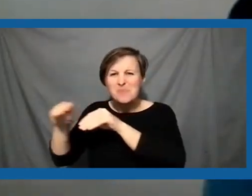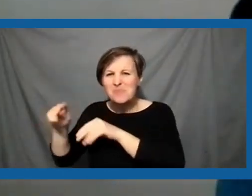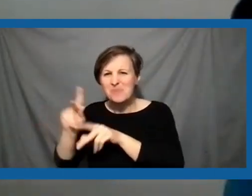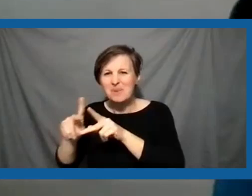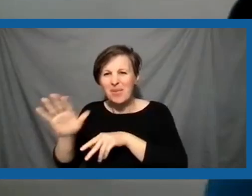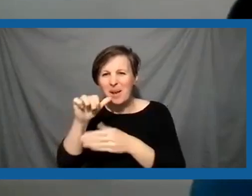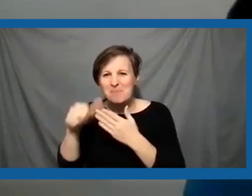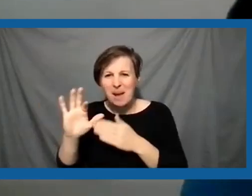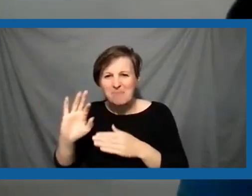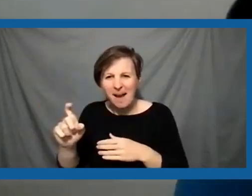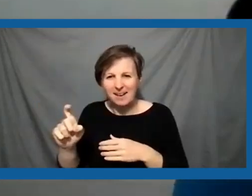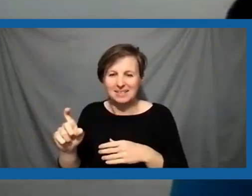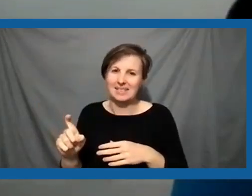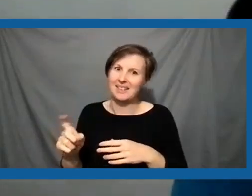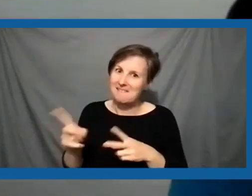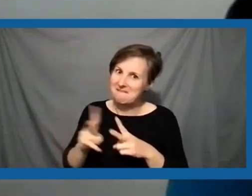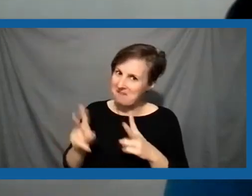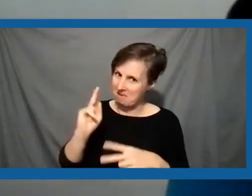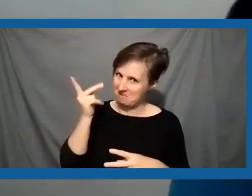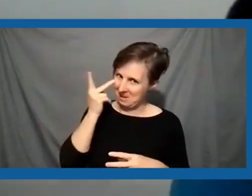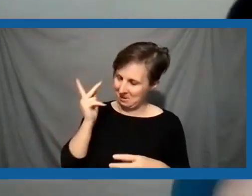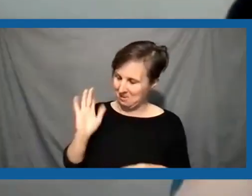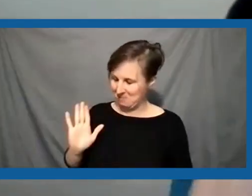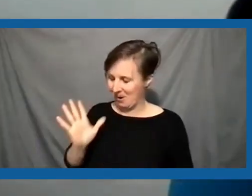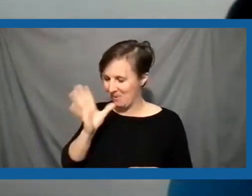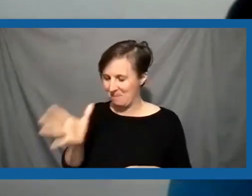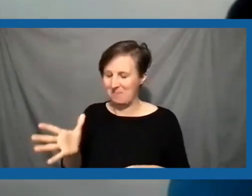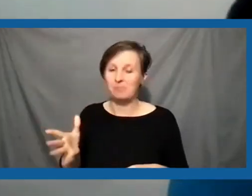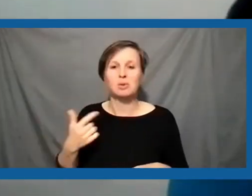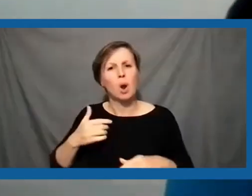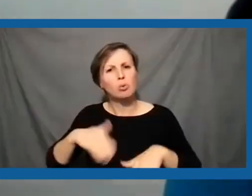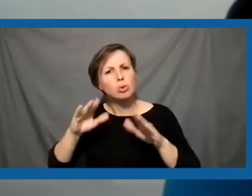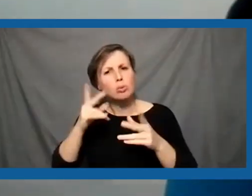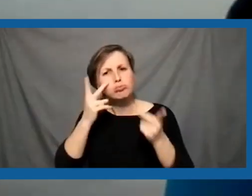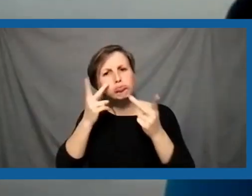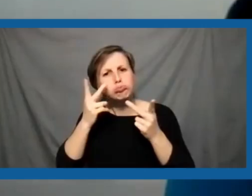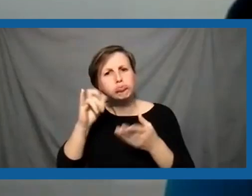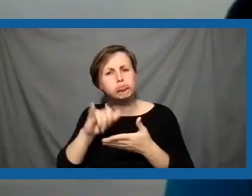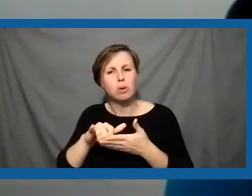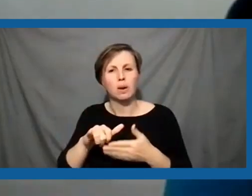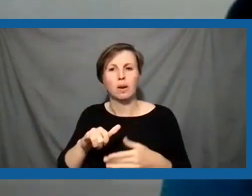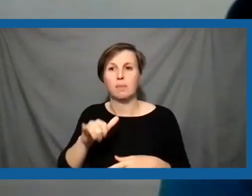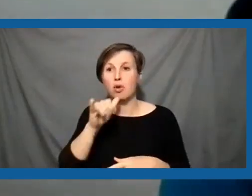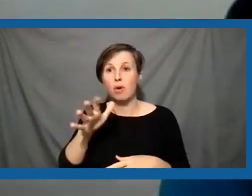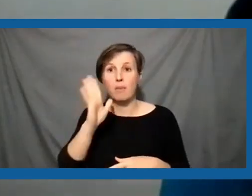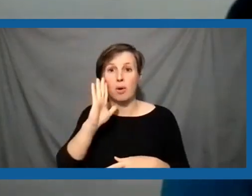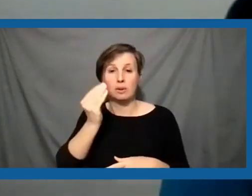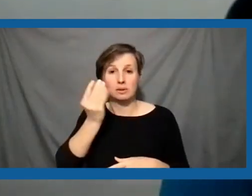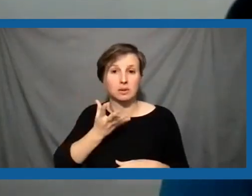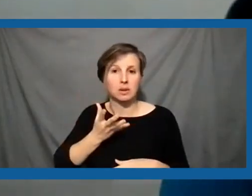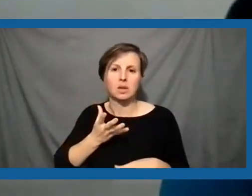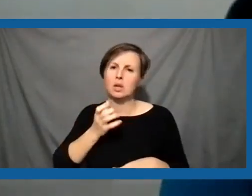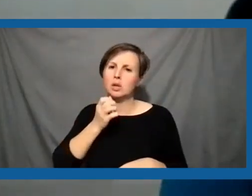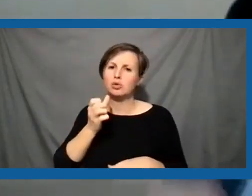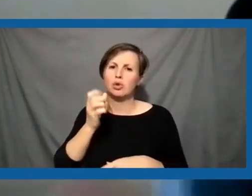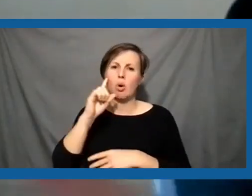mailboxes. But she's very political. And I kind of grew up with that. And my grandma always told me, you know, don't put your